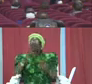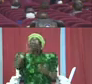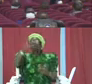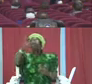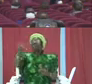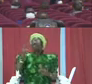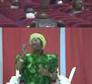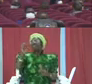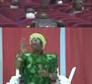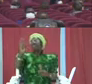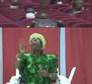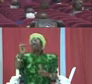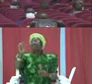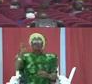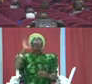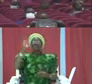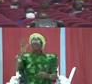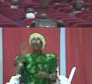He kept running,